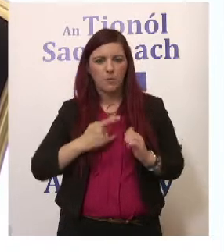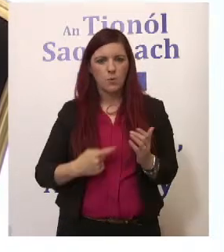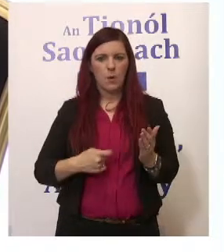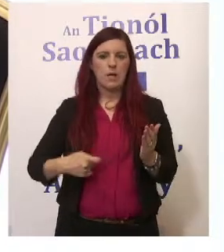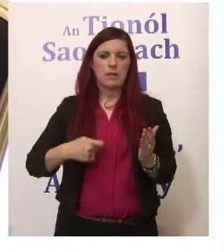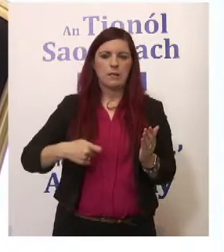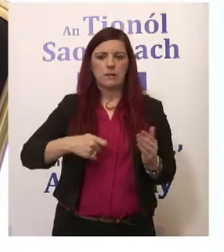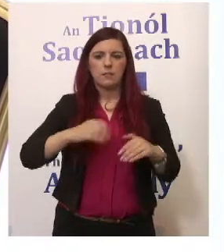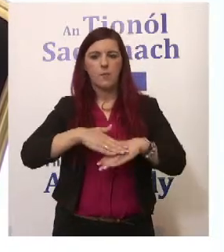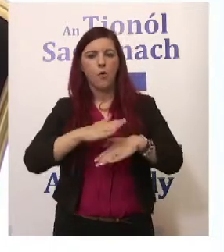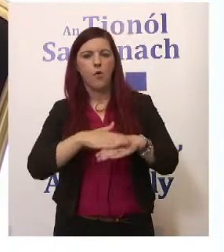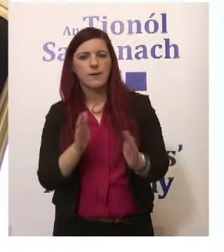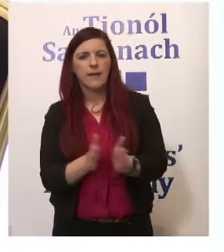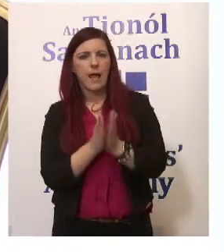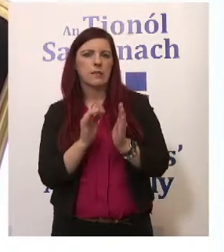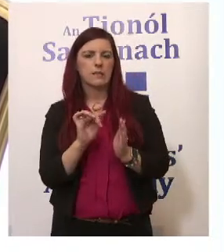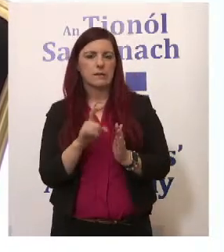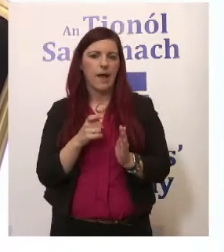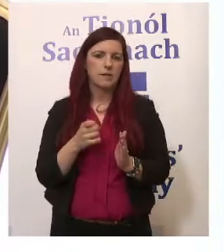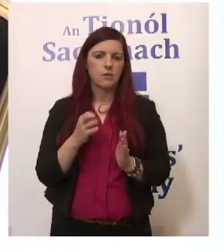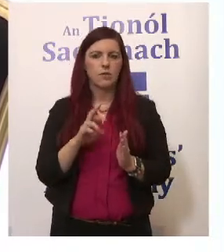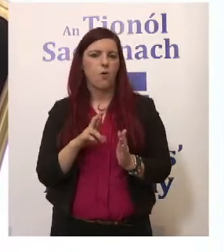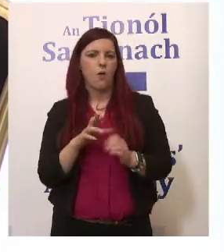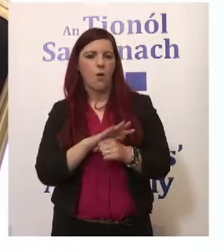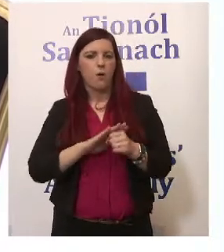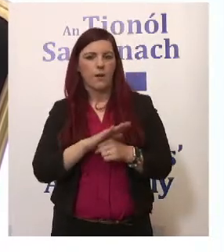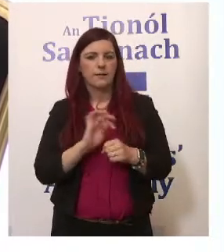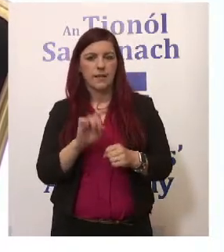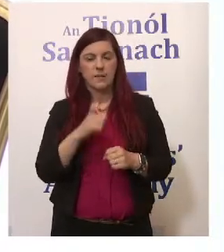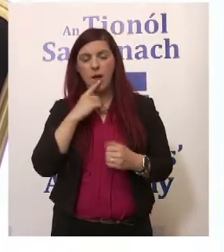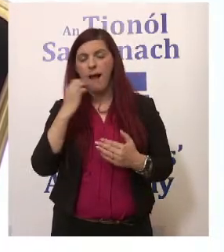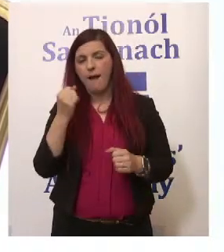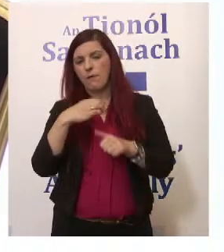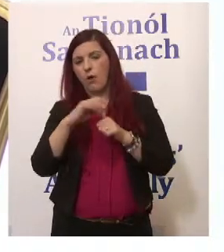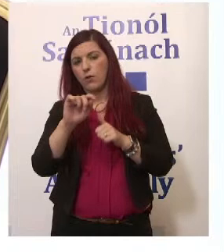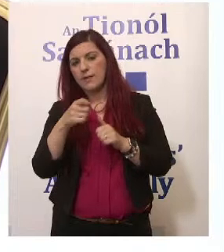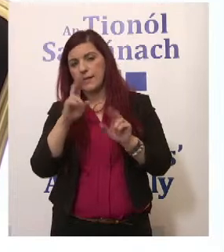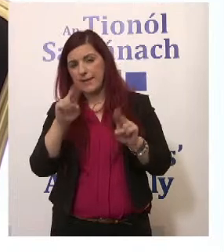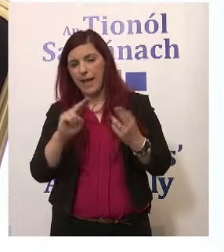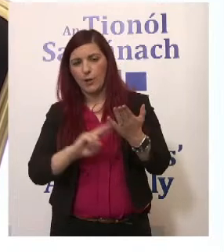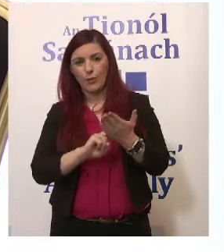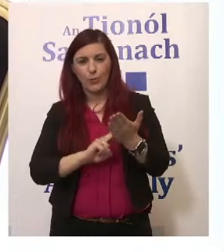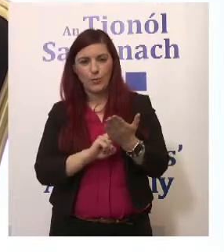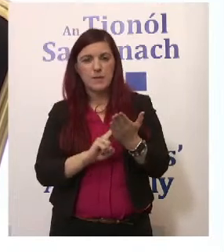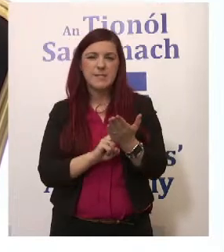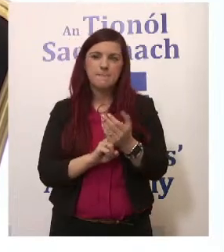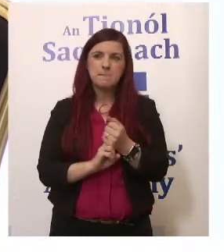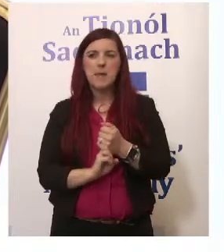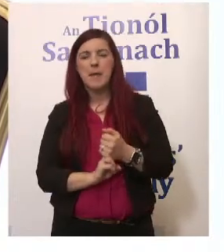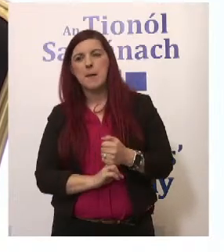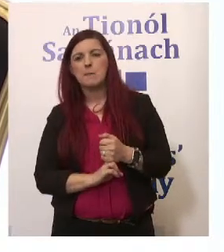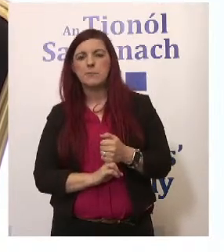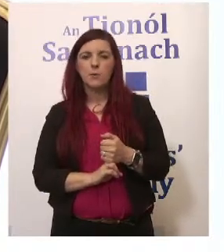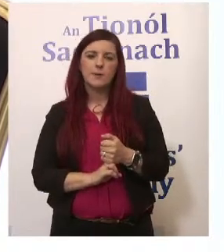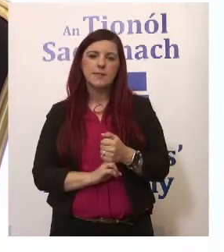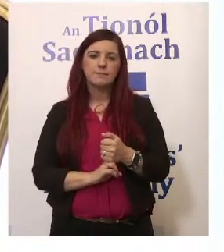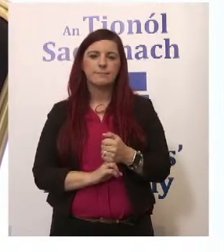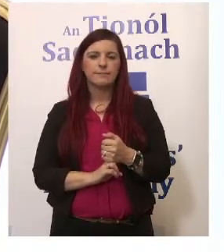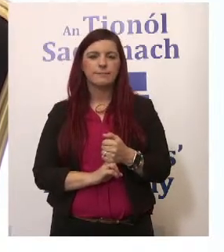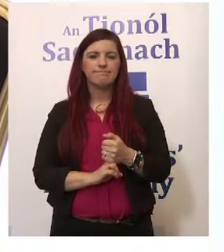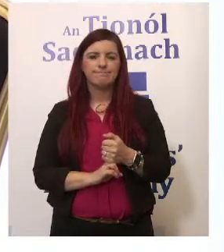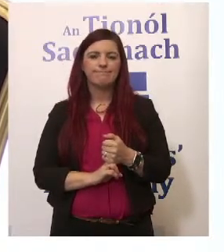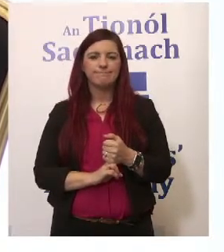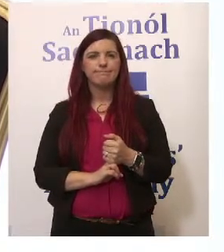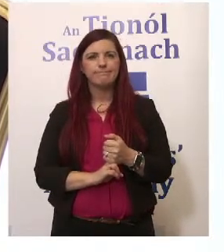local sales or property taxes. But there are also local business taxes that you could get as well. But